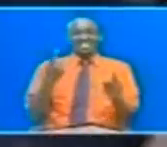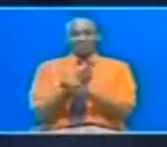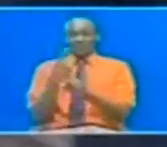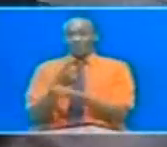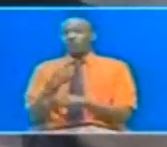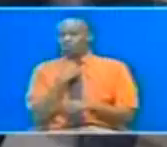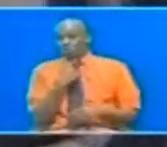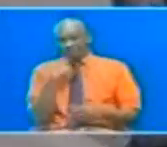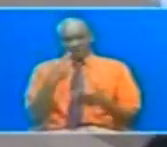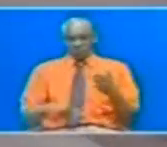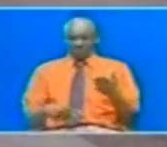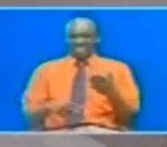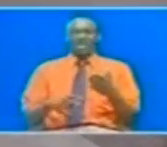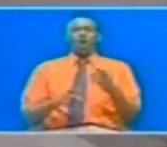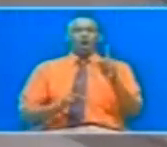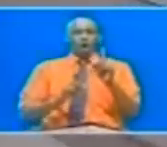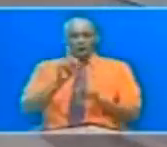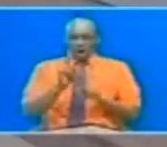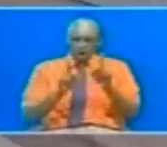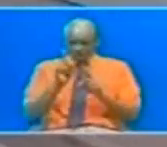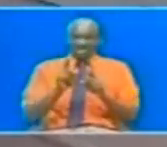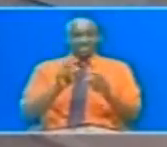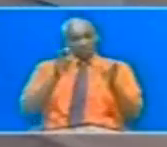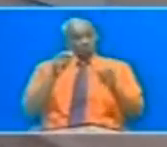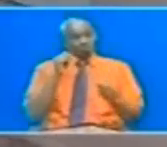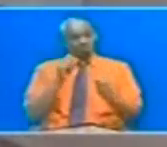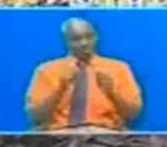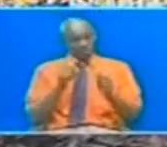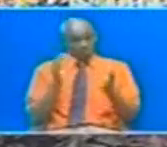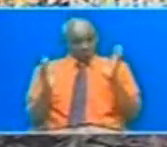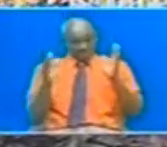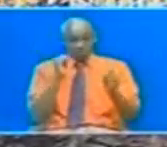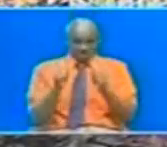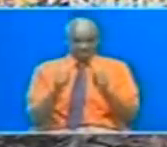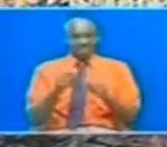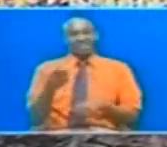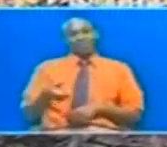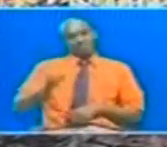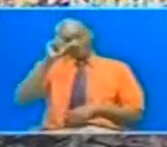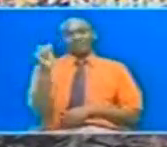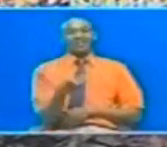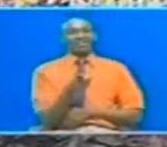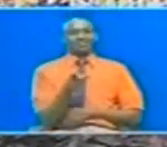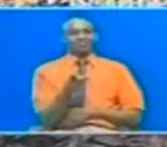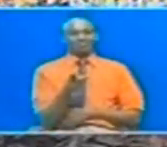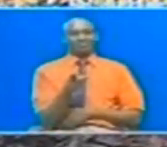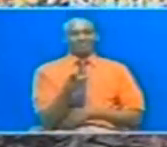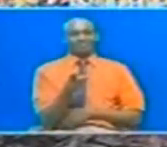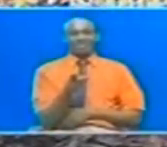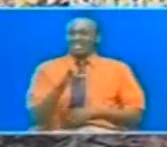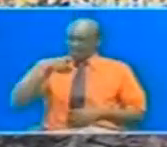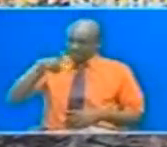demands. The only contentious issue is the basic salary increment. You know, the NAT has been